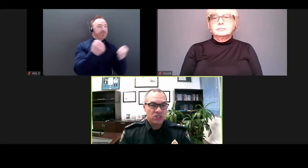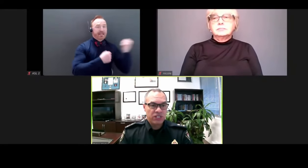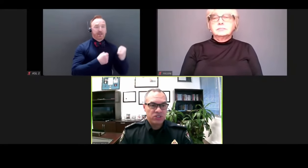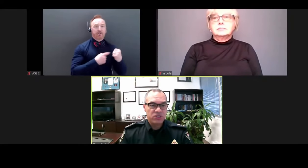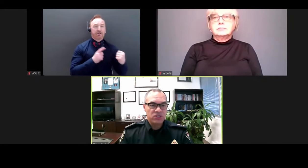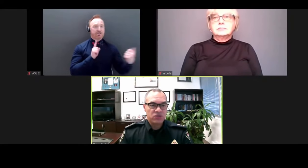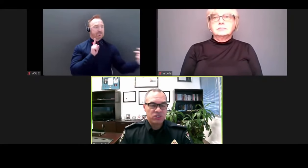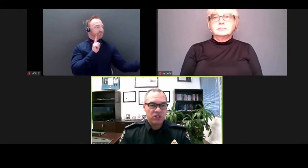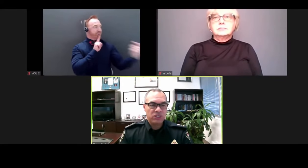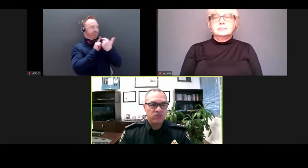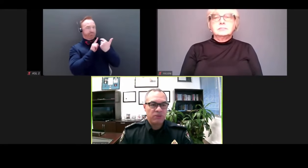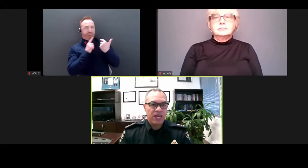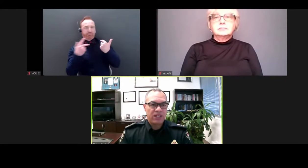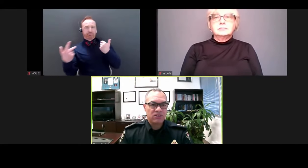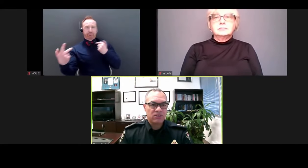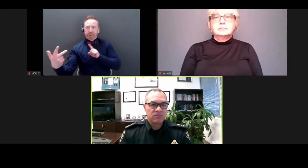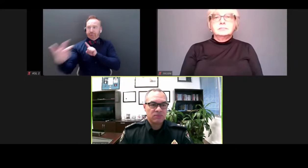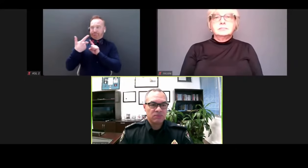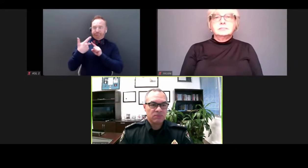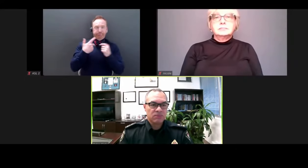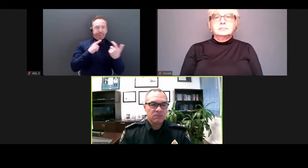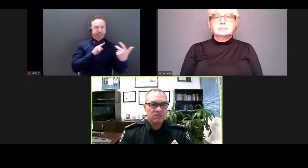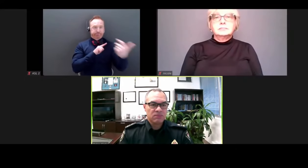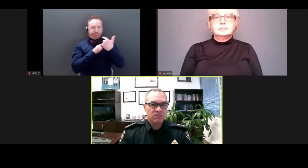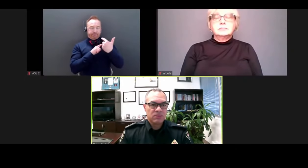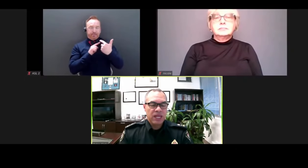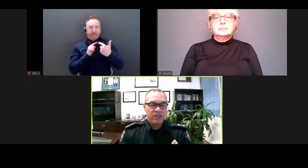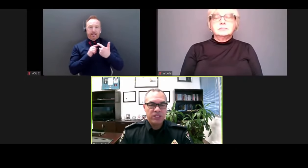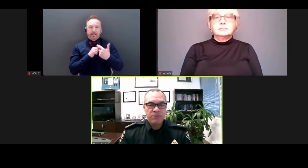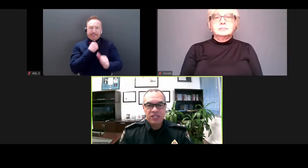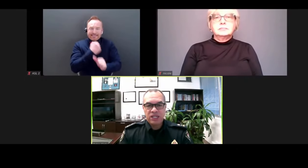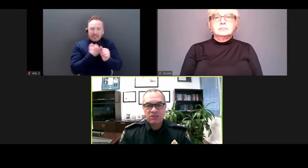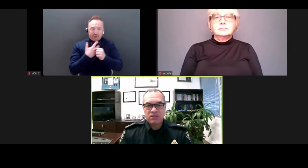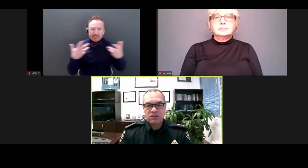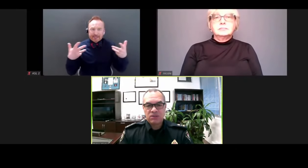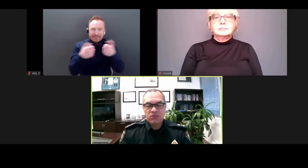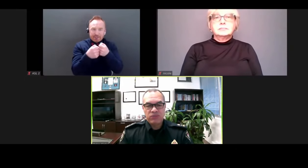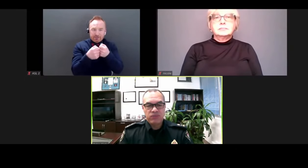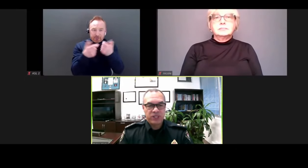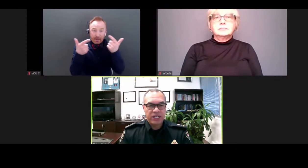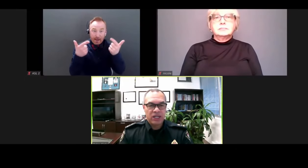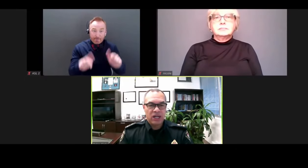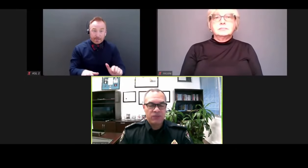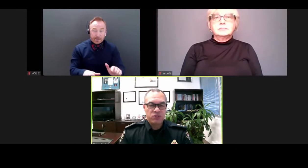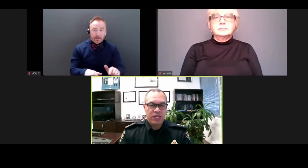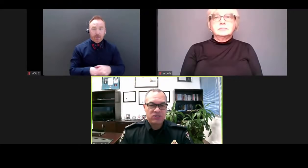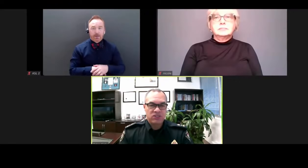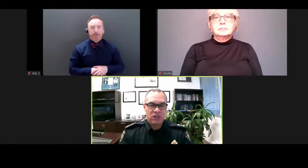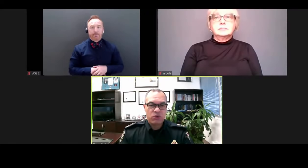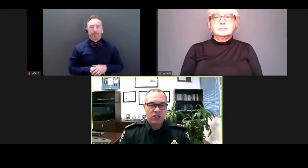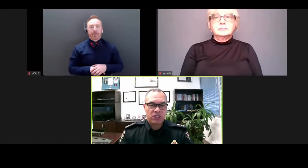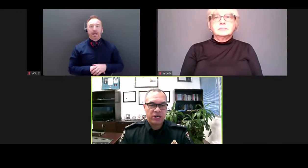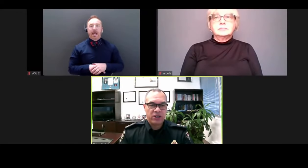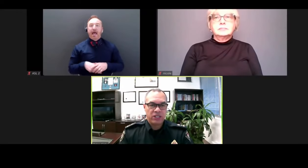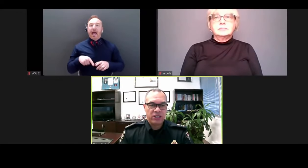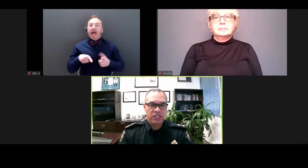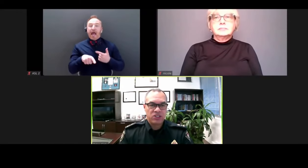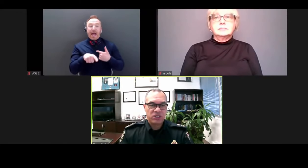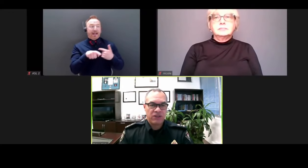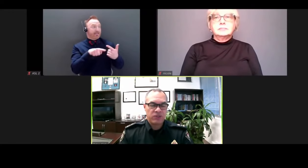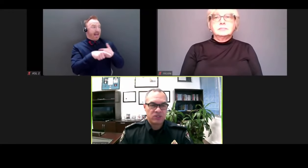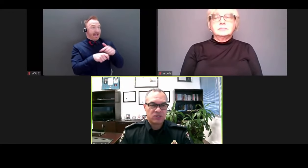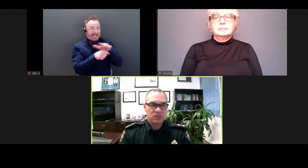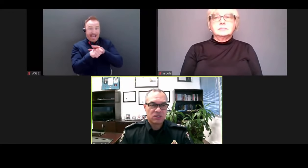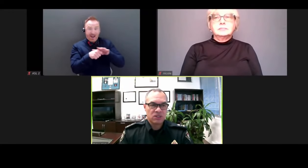dangerous collisions resulting from that, and the immediate refilling of the spaces that were cleared in the